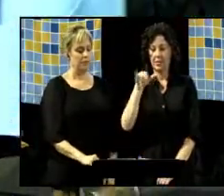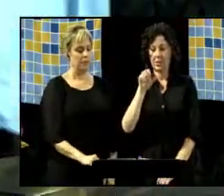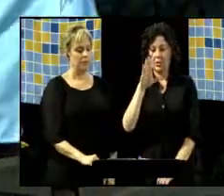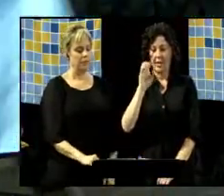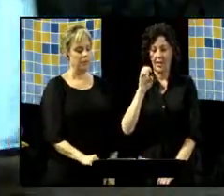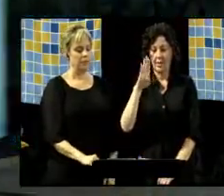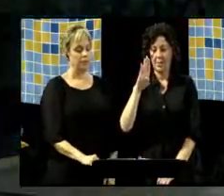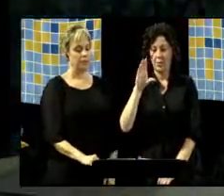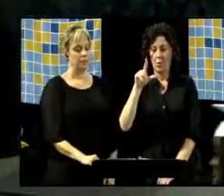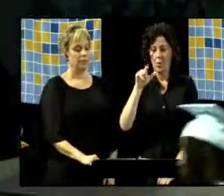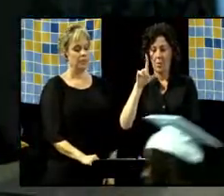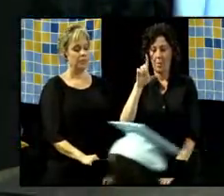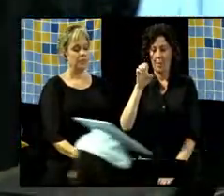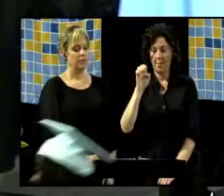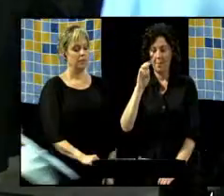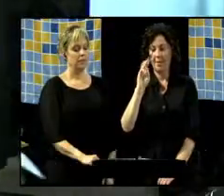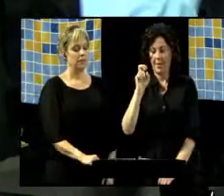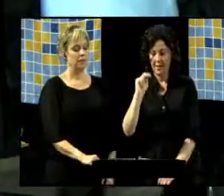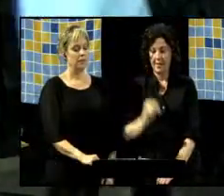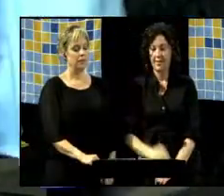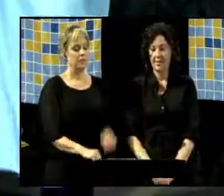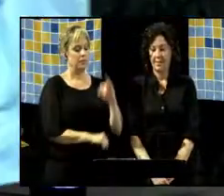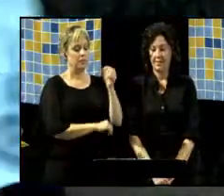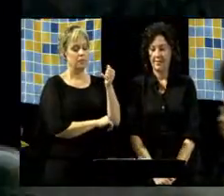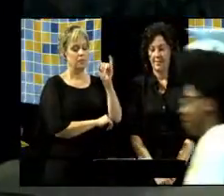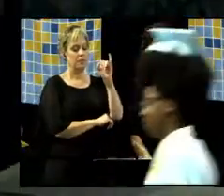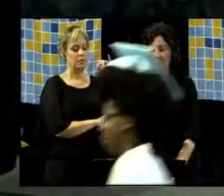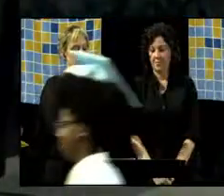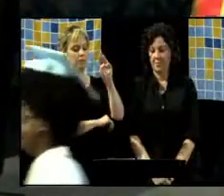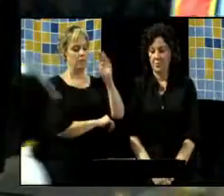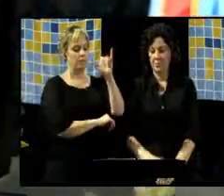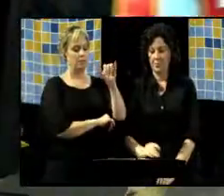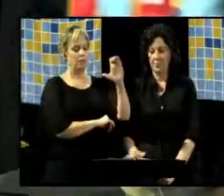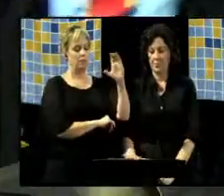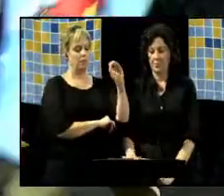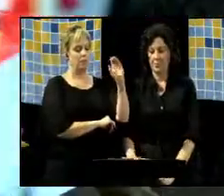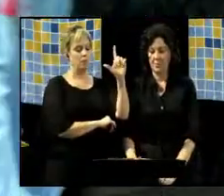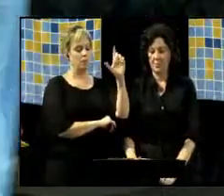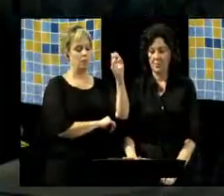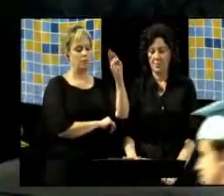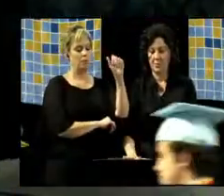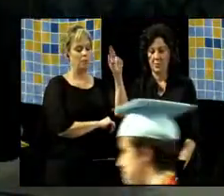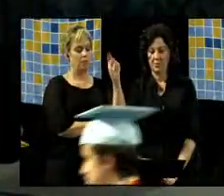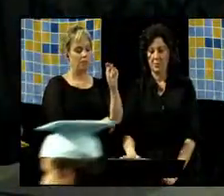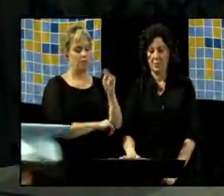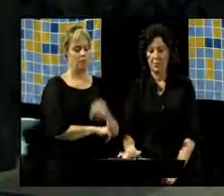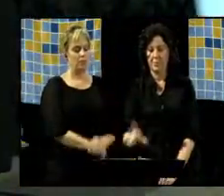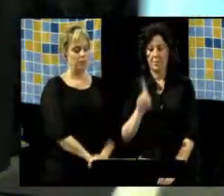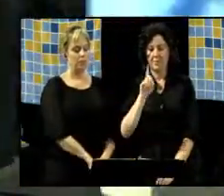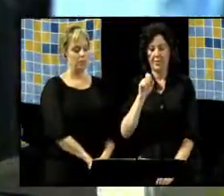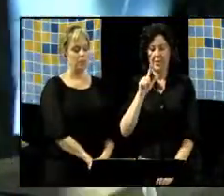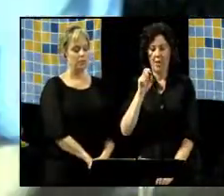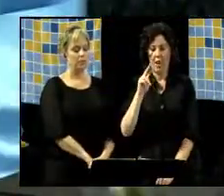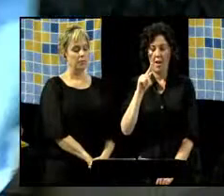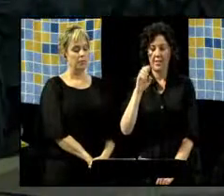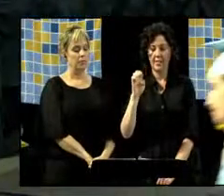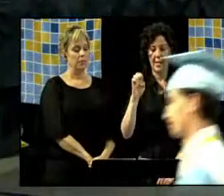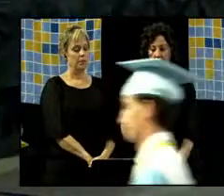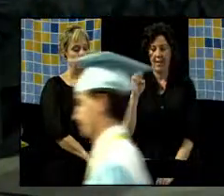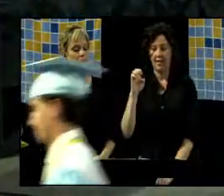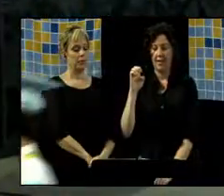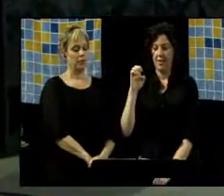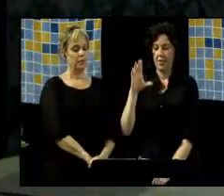Evan Coleman, Jimmy Randolph Coleman, Delonte Vishon